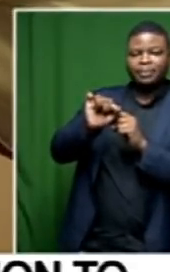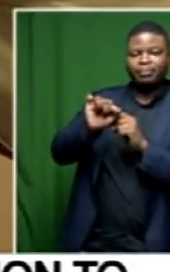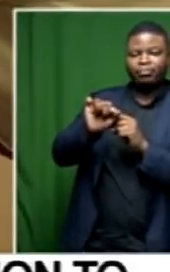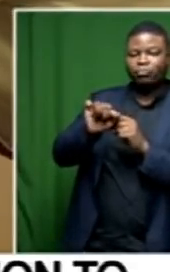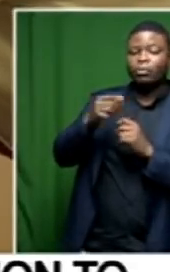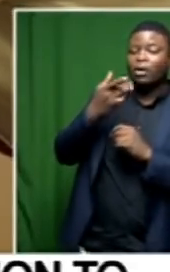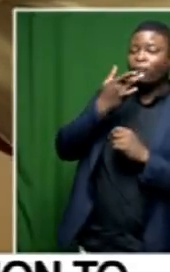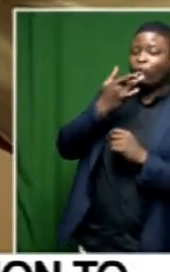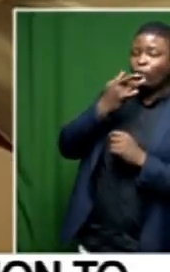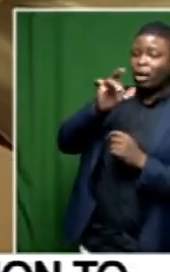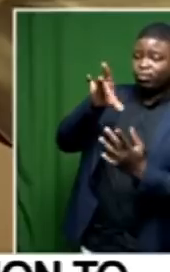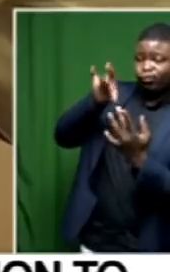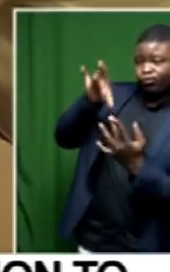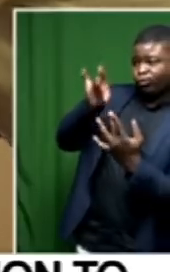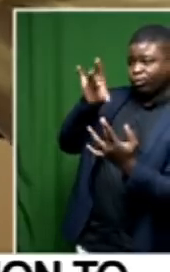Yeah,